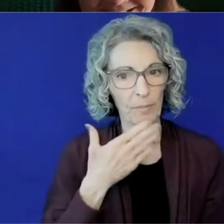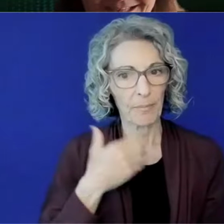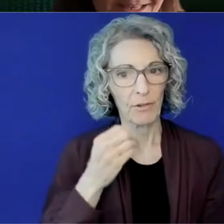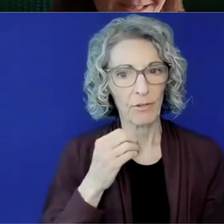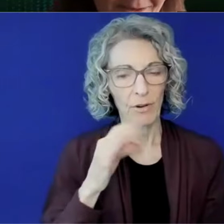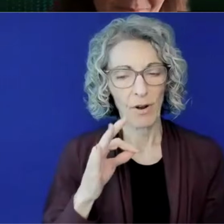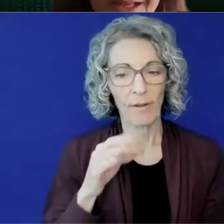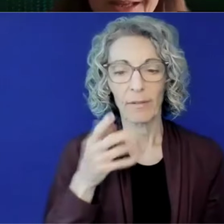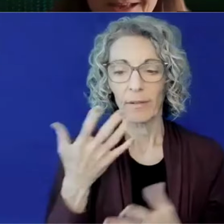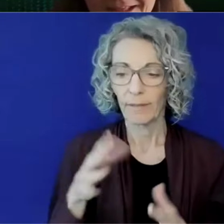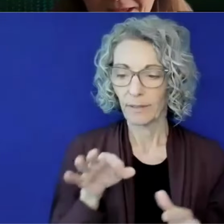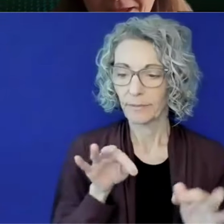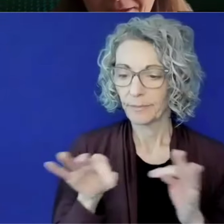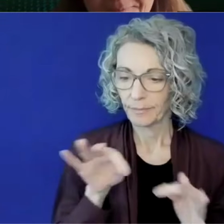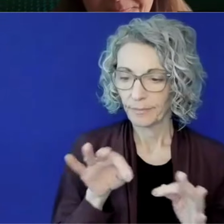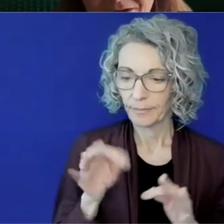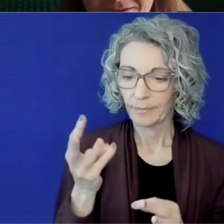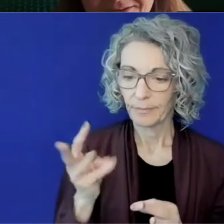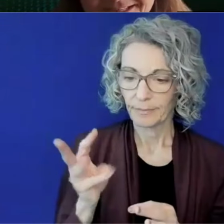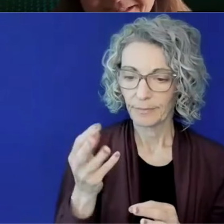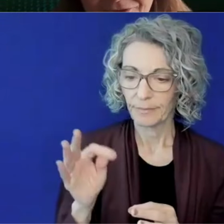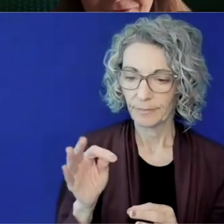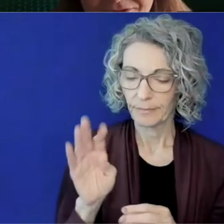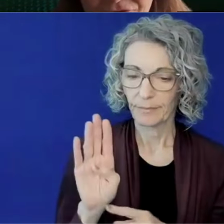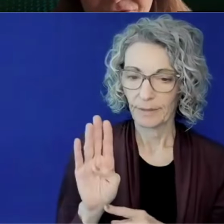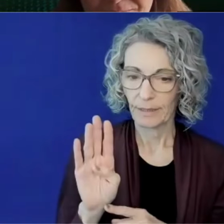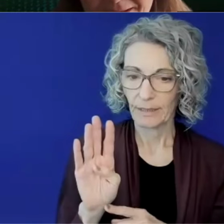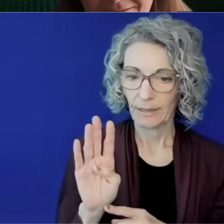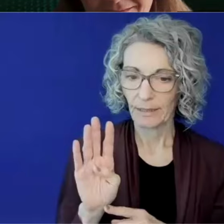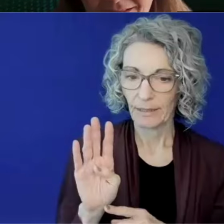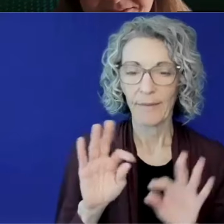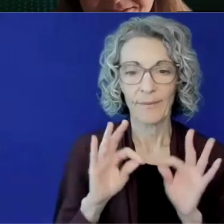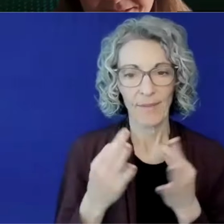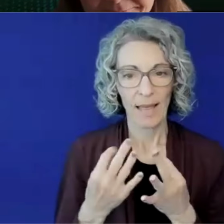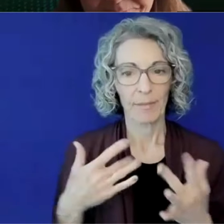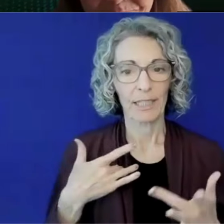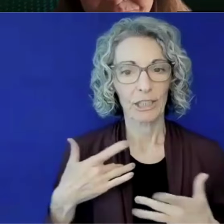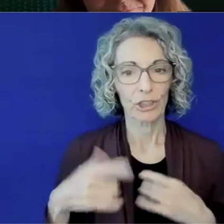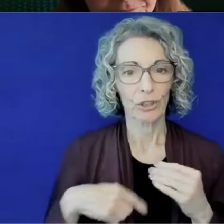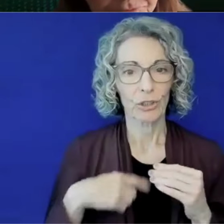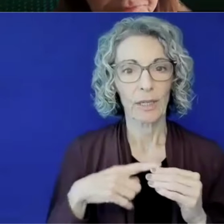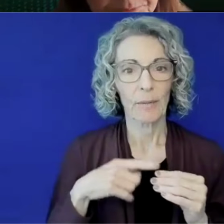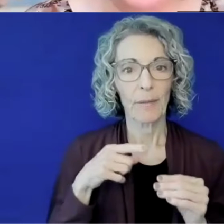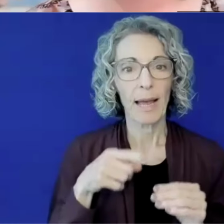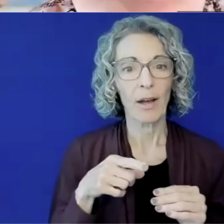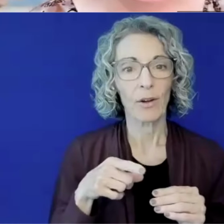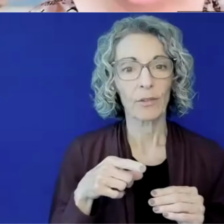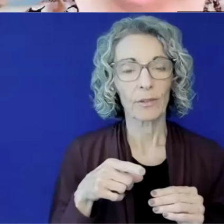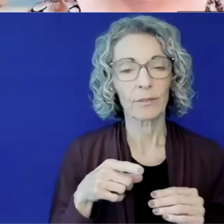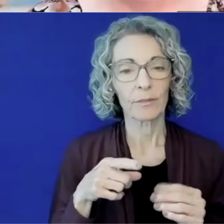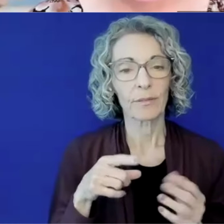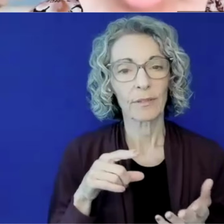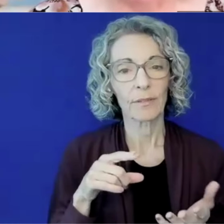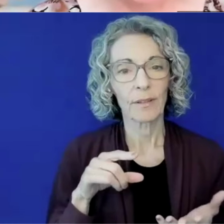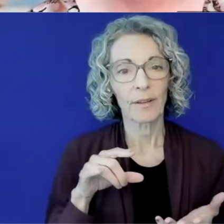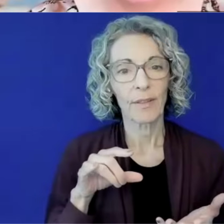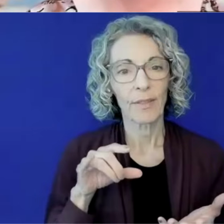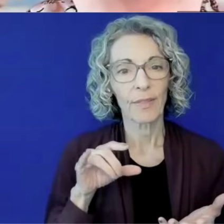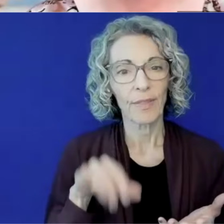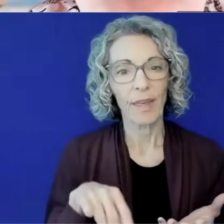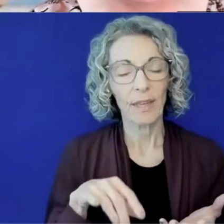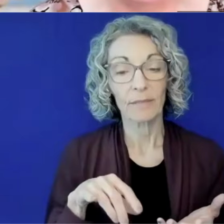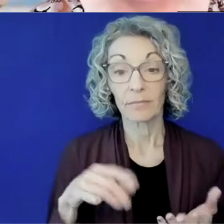explained 1619B, they're obviously still concerned about loss. And a lot of families are. I mean, they count